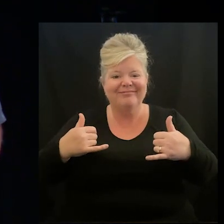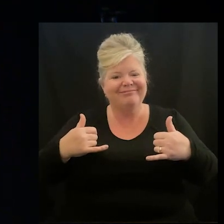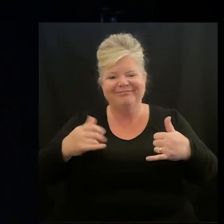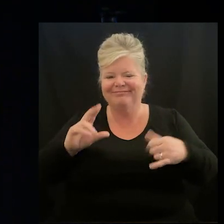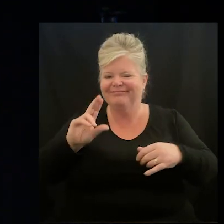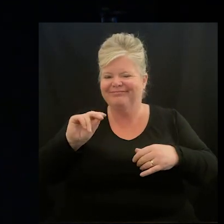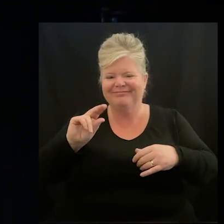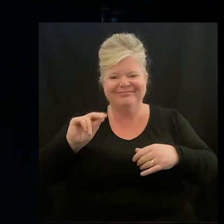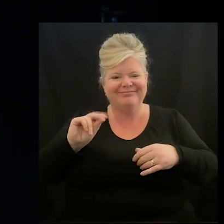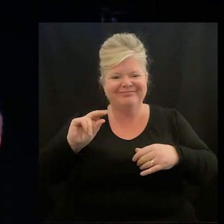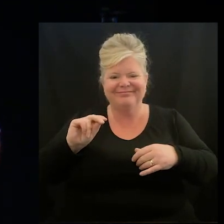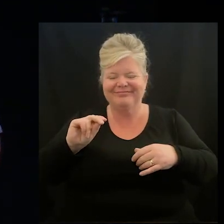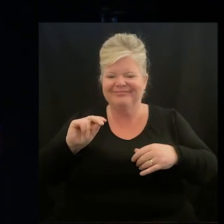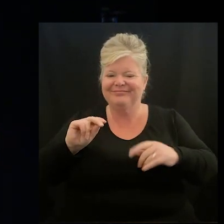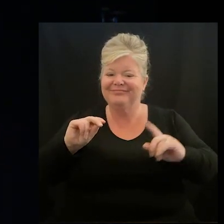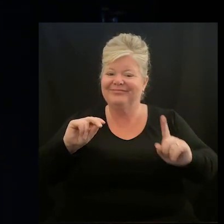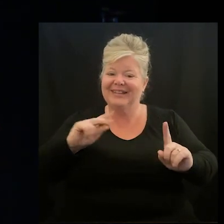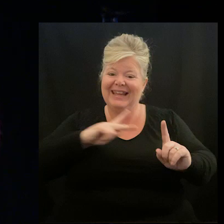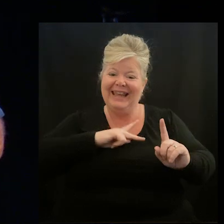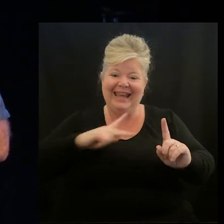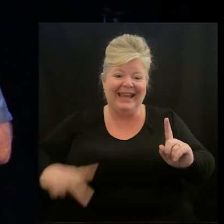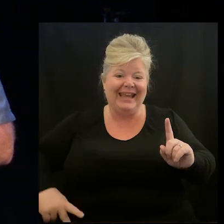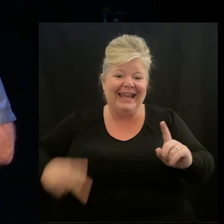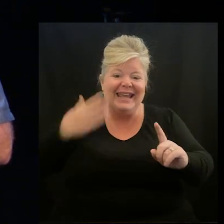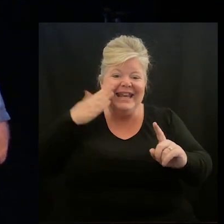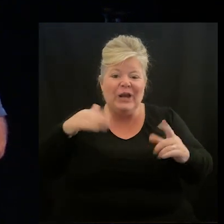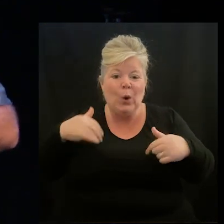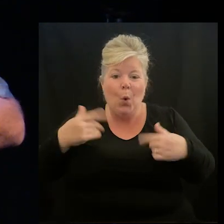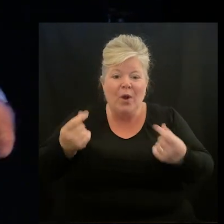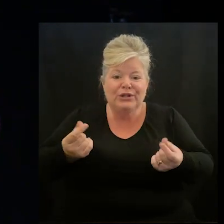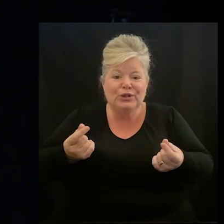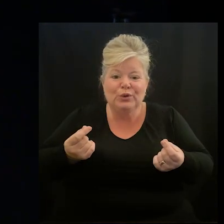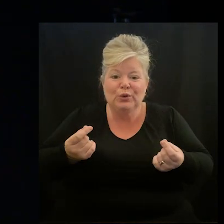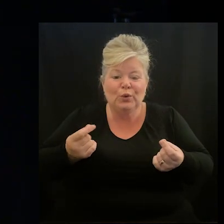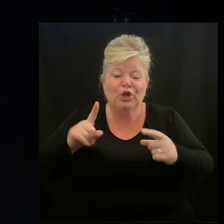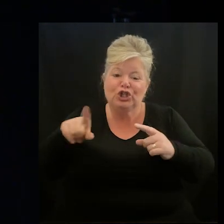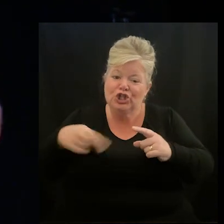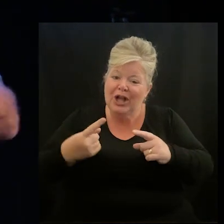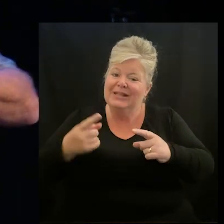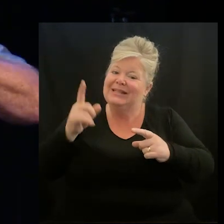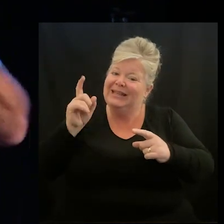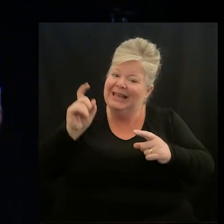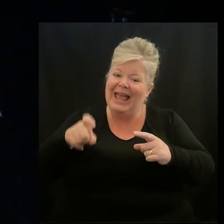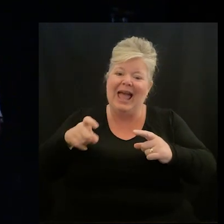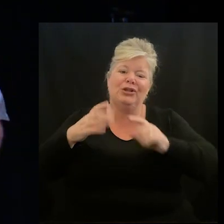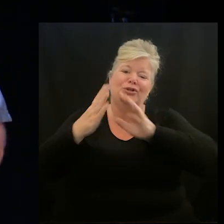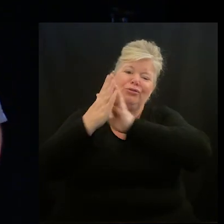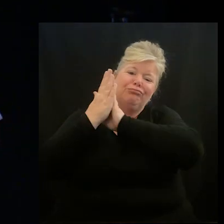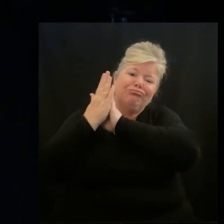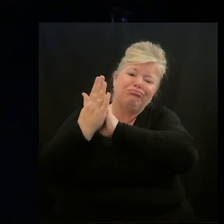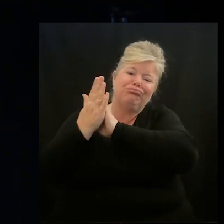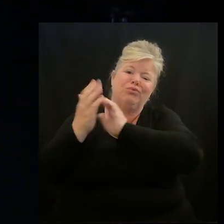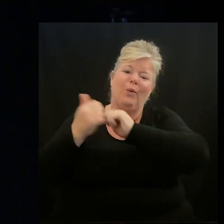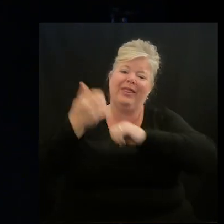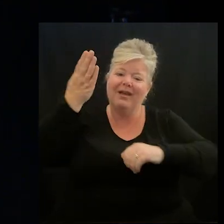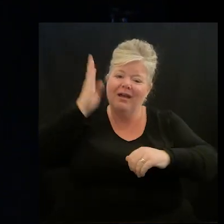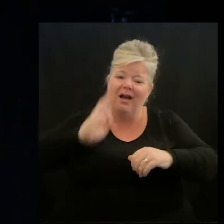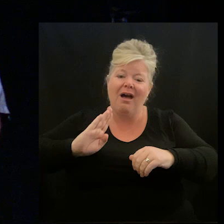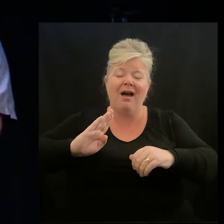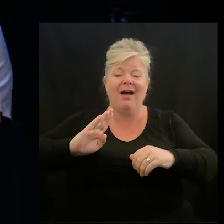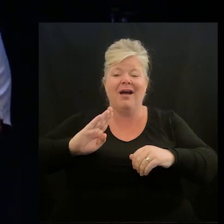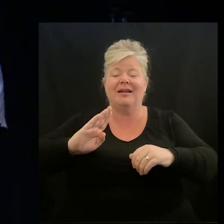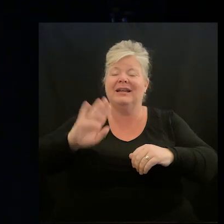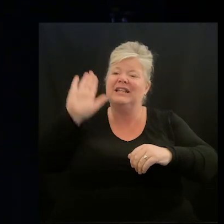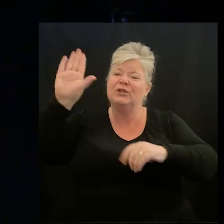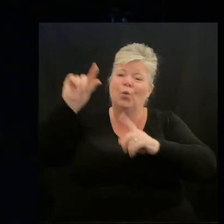happened. Jehoshaphat didn't know what to do except roll this unto God. He leaned into him. He